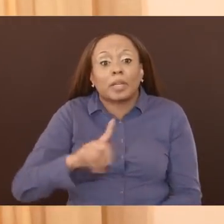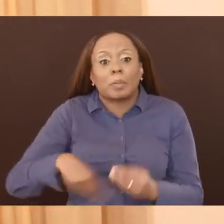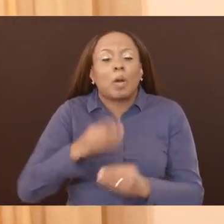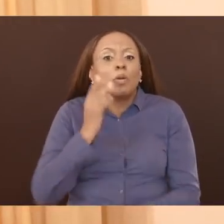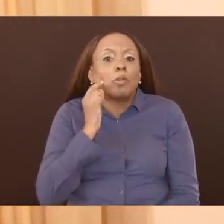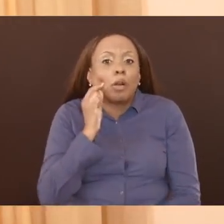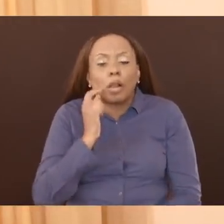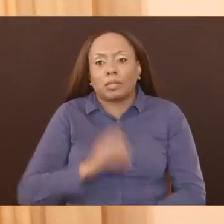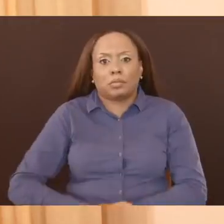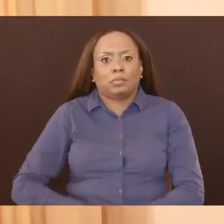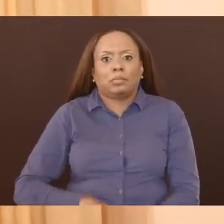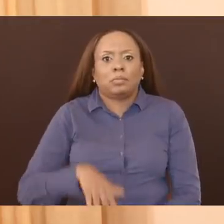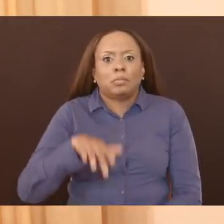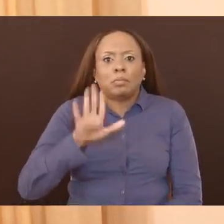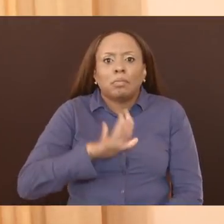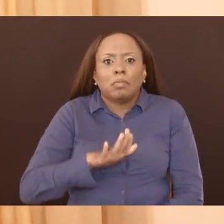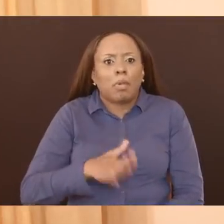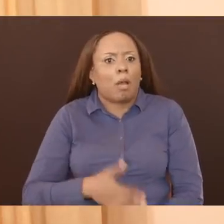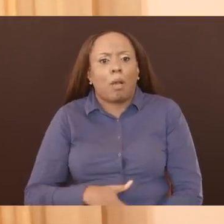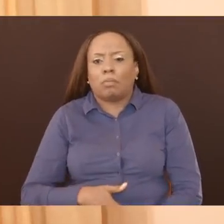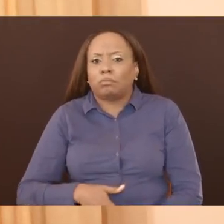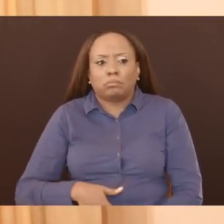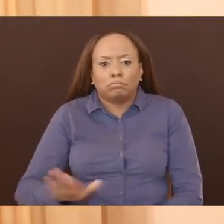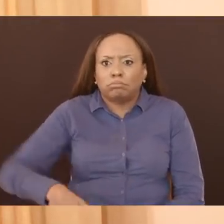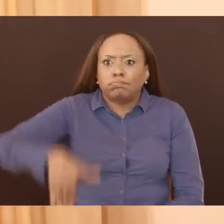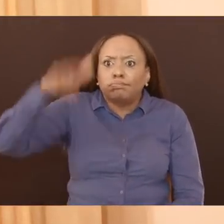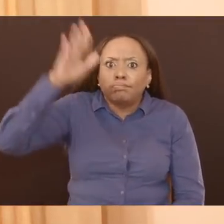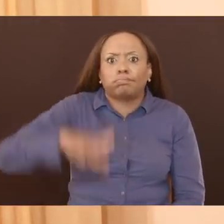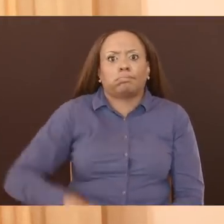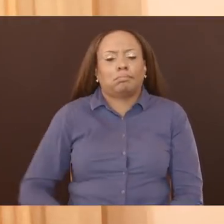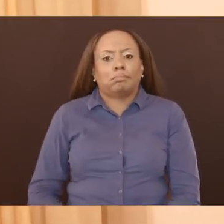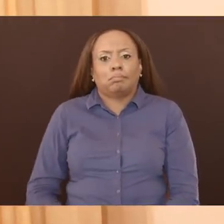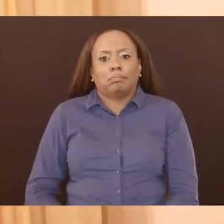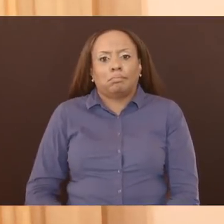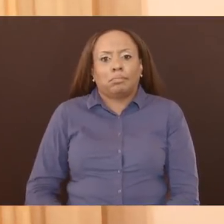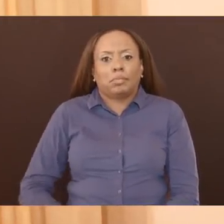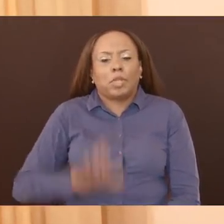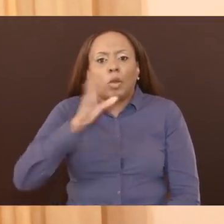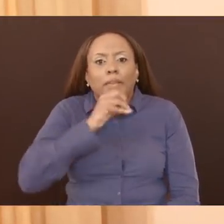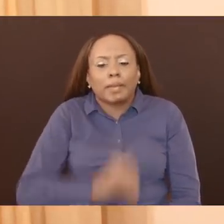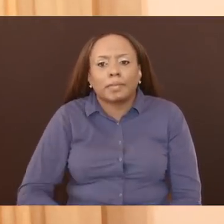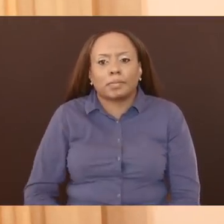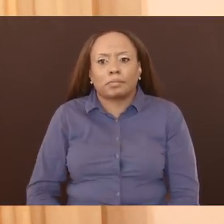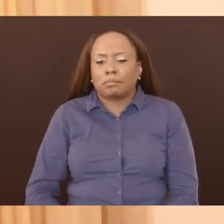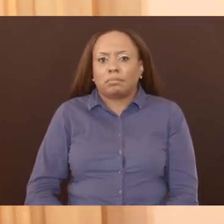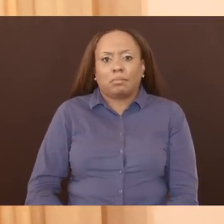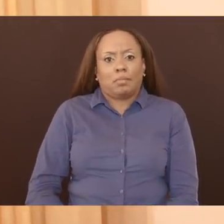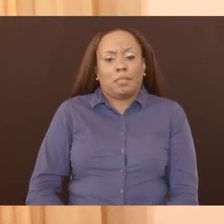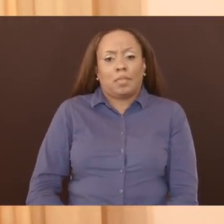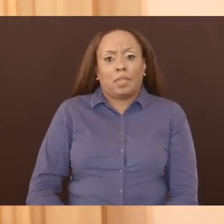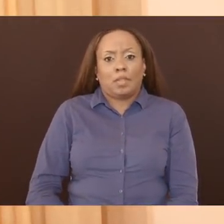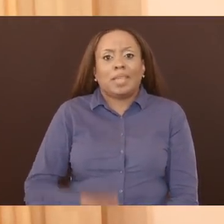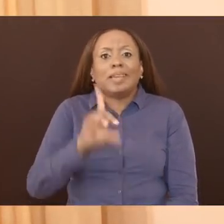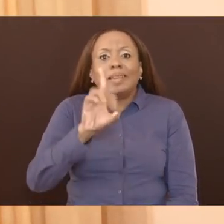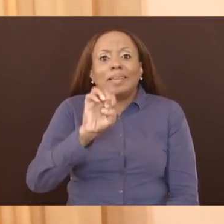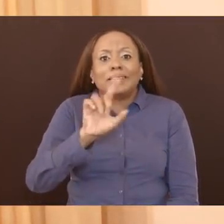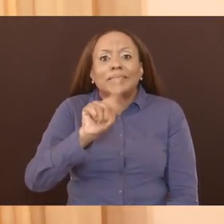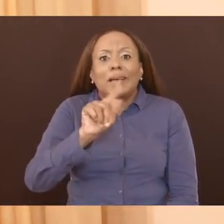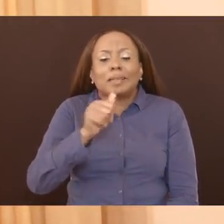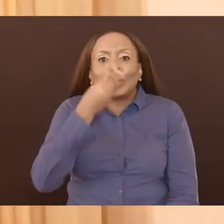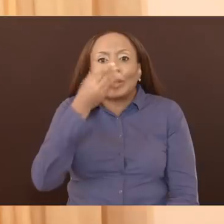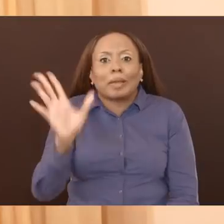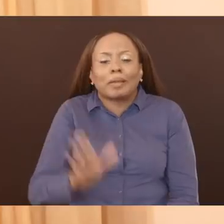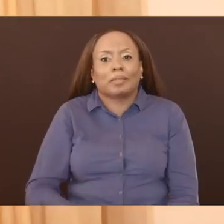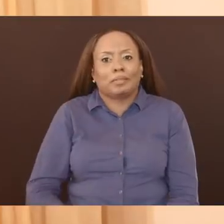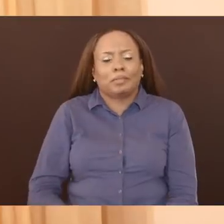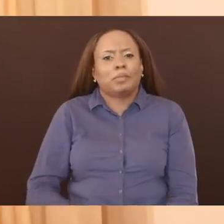don't respect nothing so. And therefore, if you are to protect yourself, then you can't wait and do it in somebody else's time or in